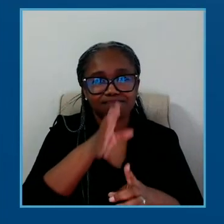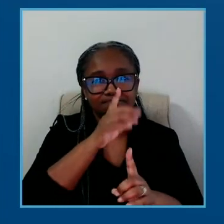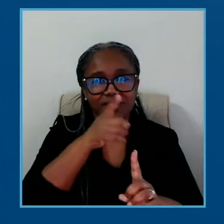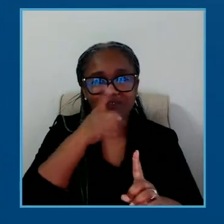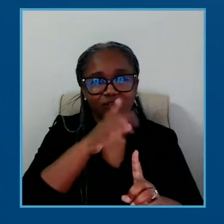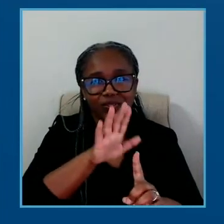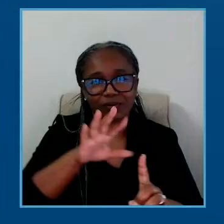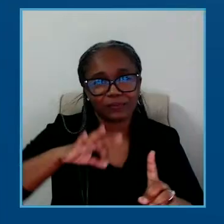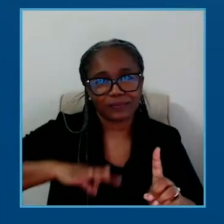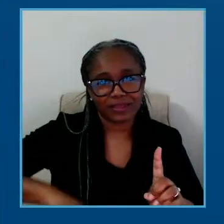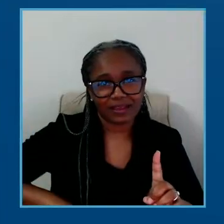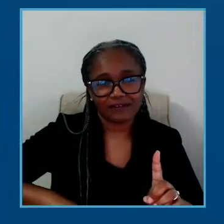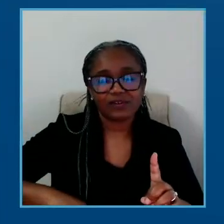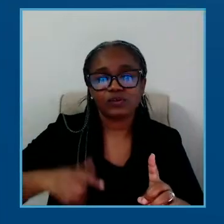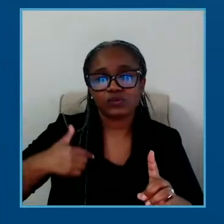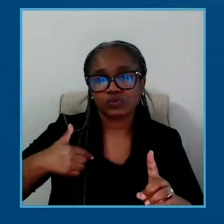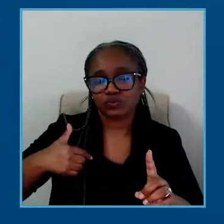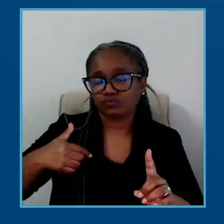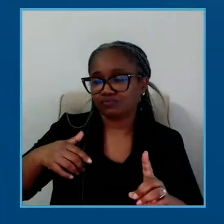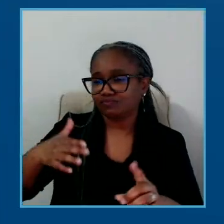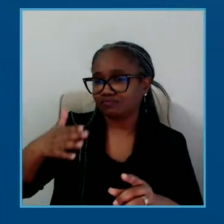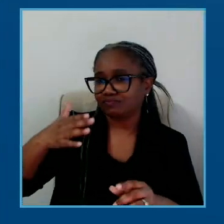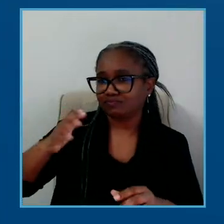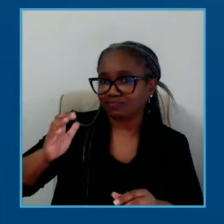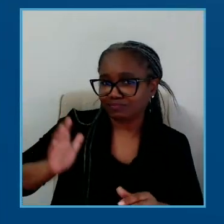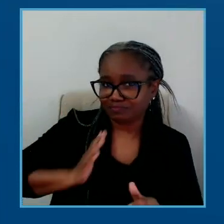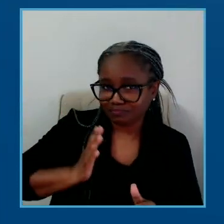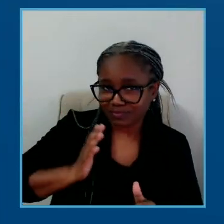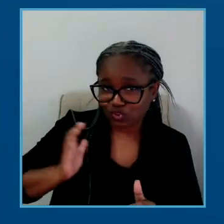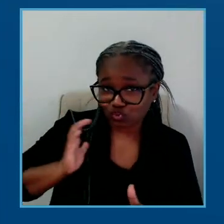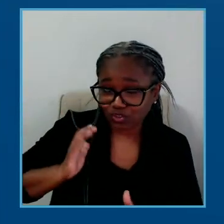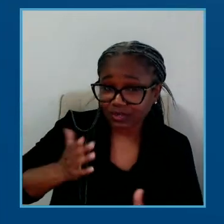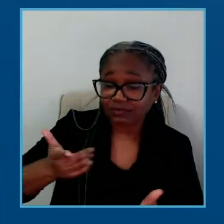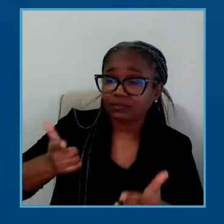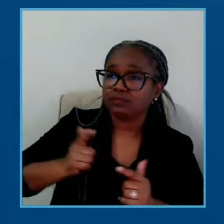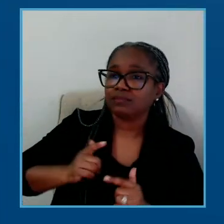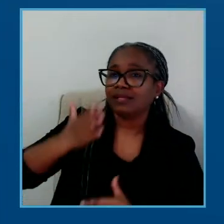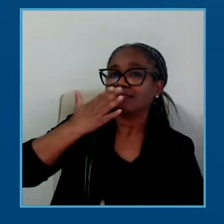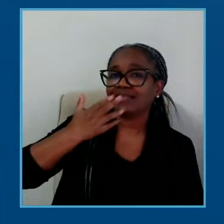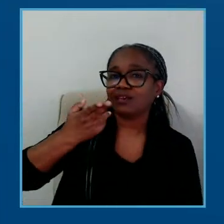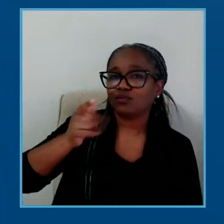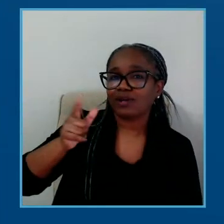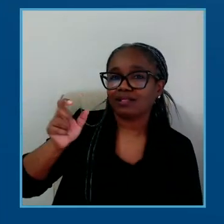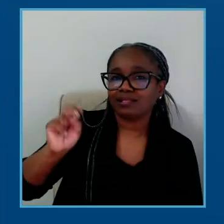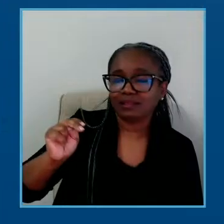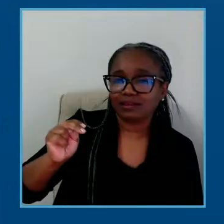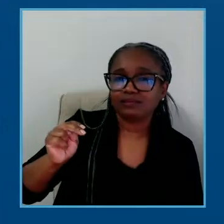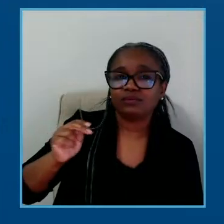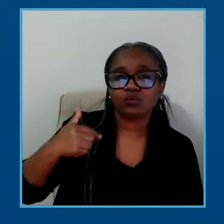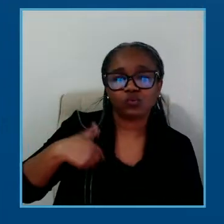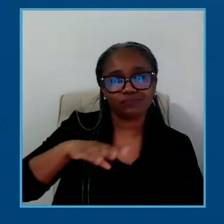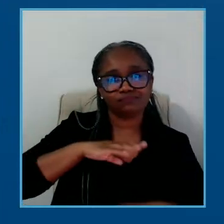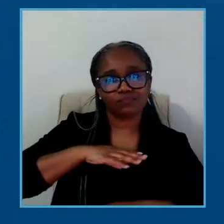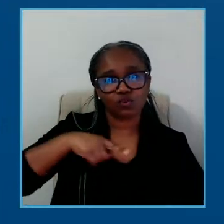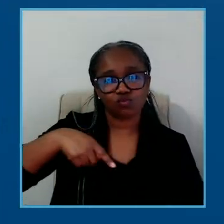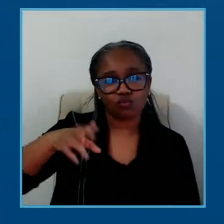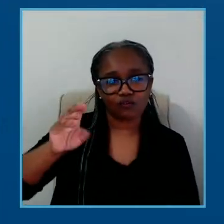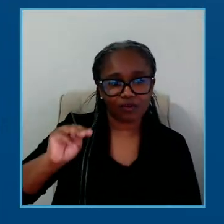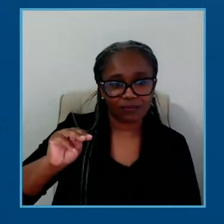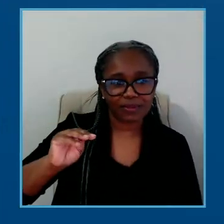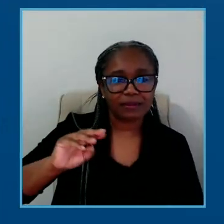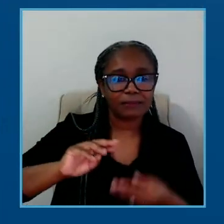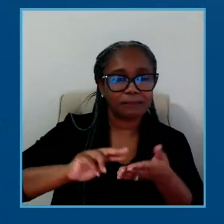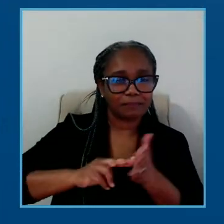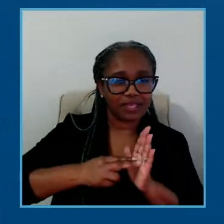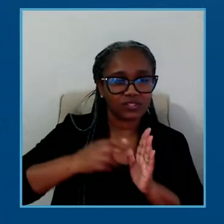Helen. We have a quorum per our charter and bylaws. A quorum is constituted by 40% or 10 credential committee members